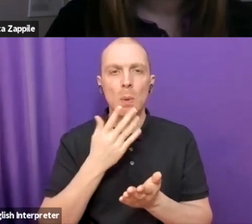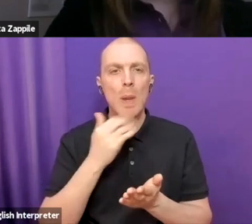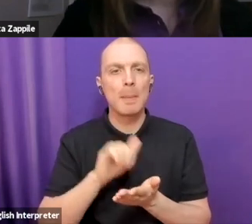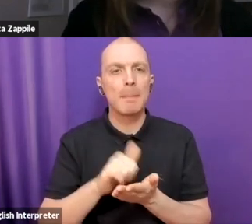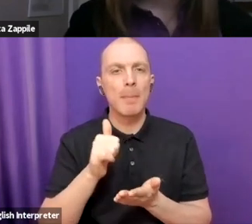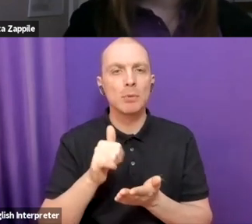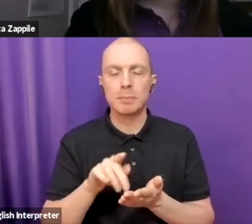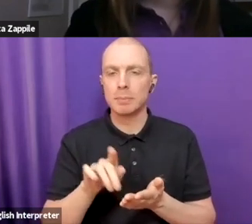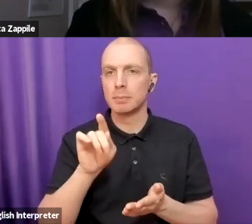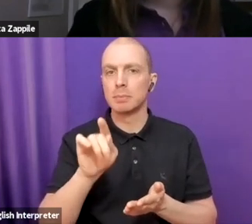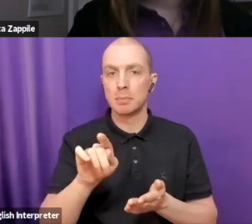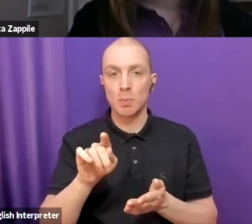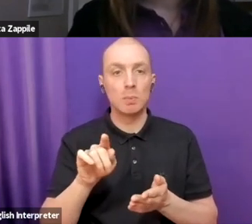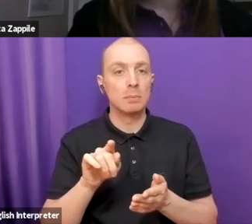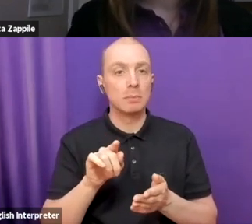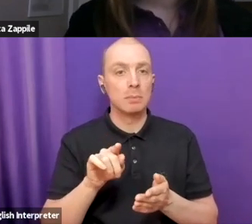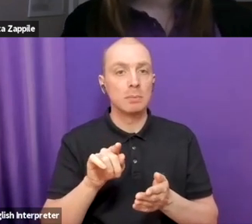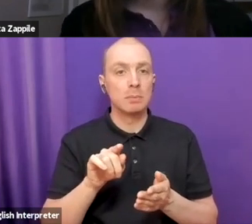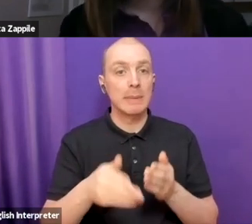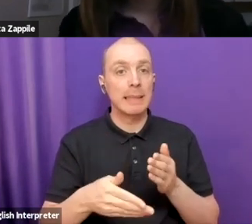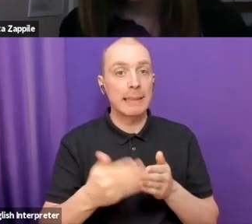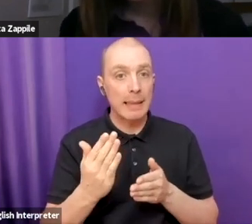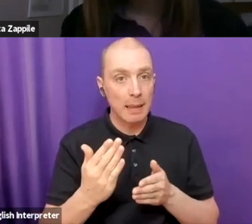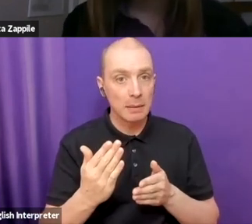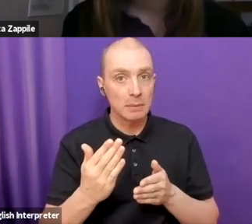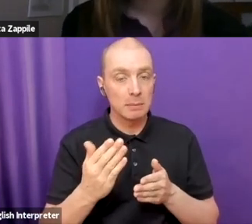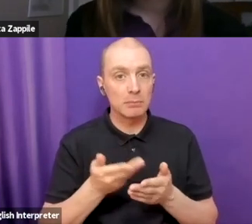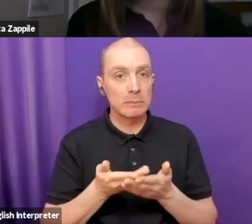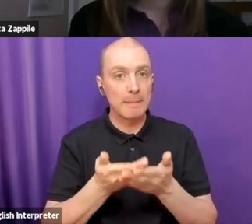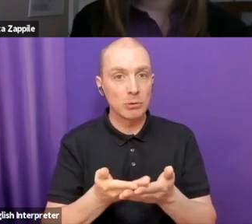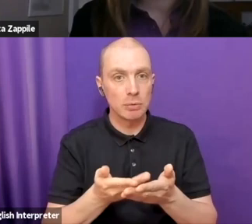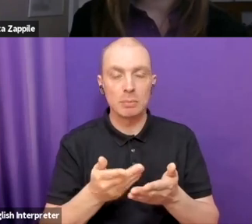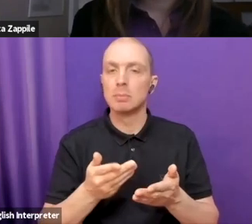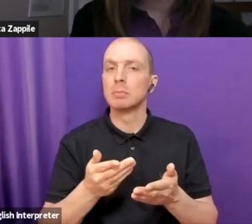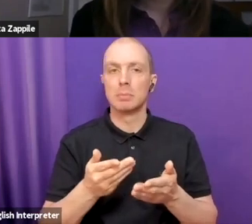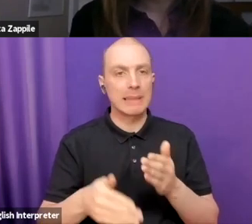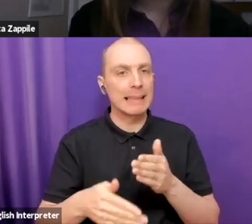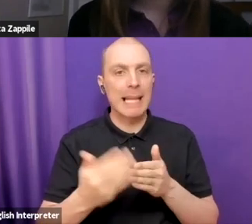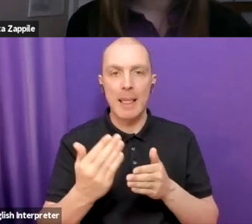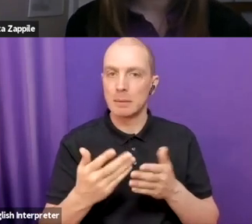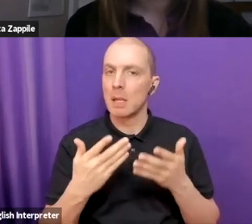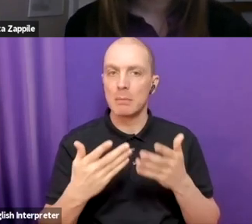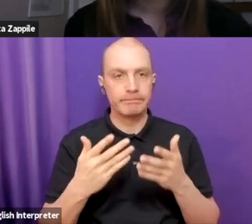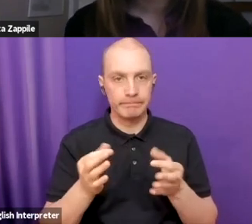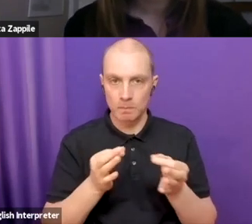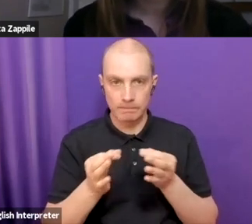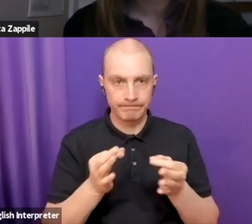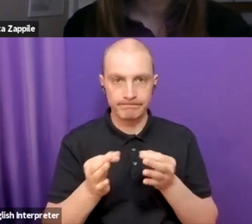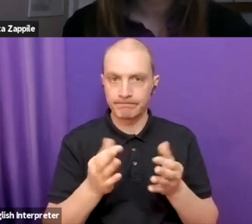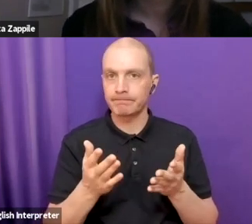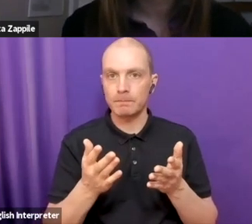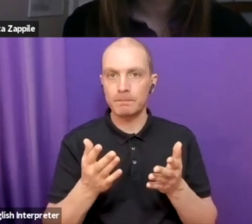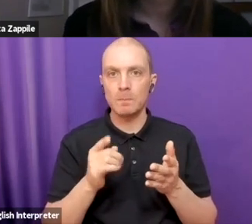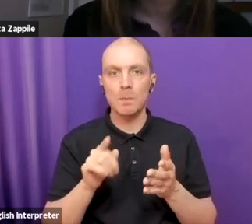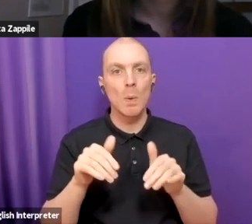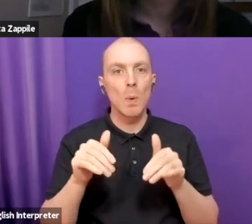So the official deadline for the submission of the report has not been established yet. So we are waiting the Office